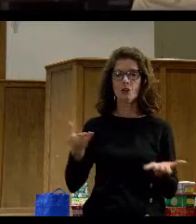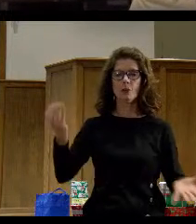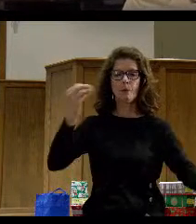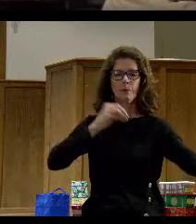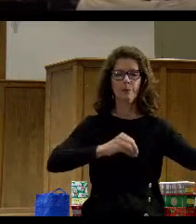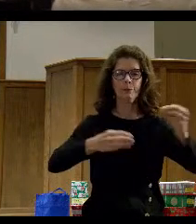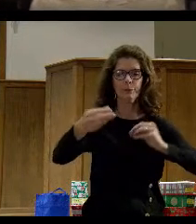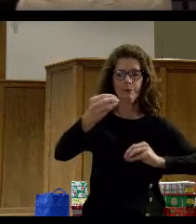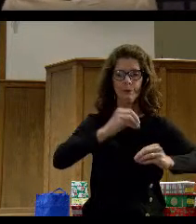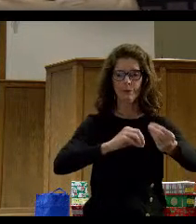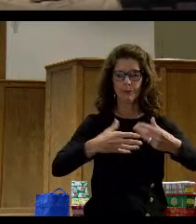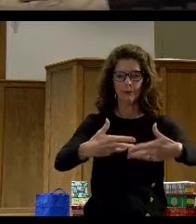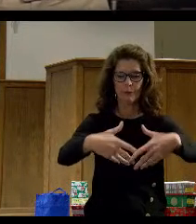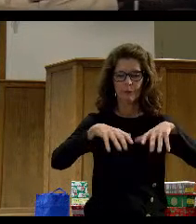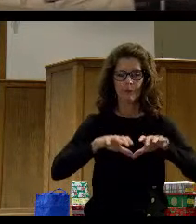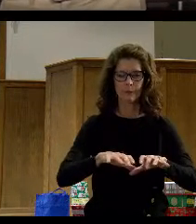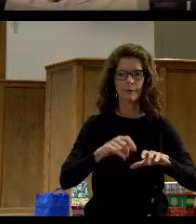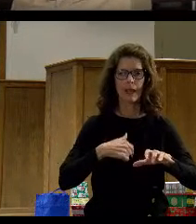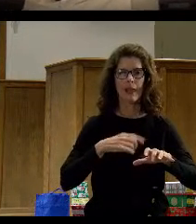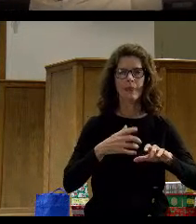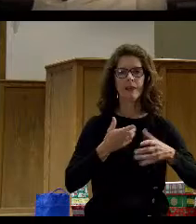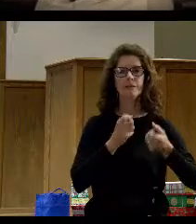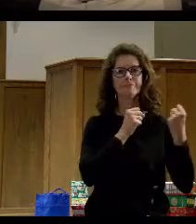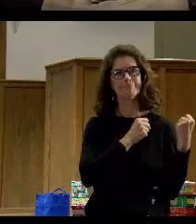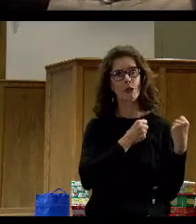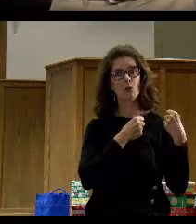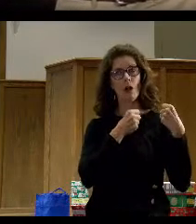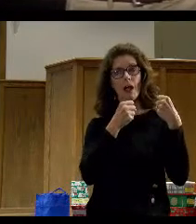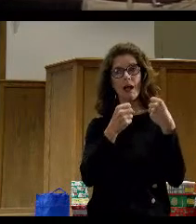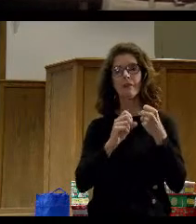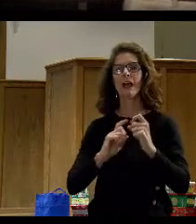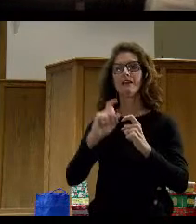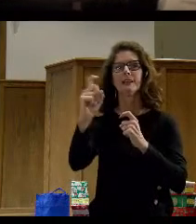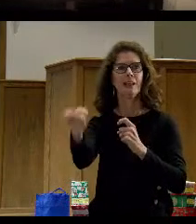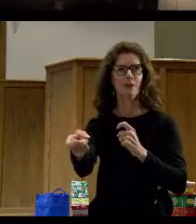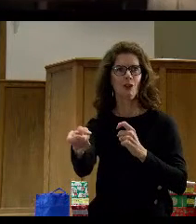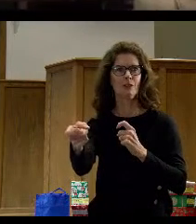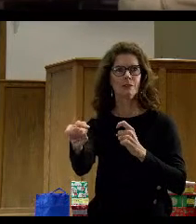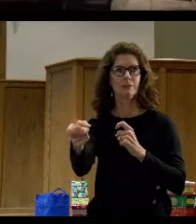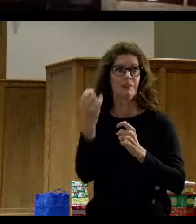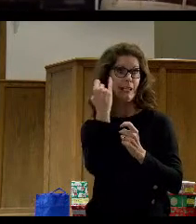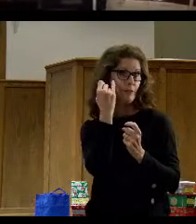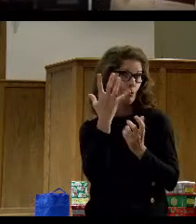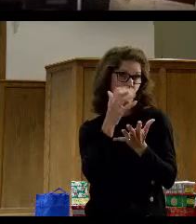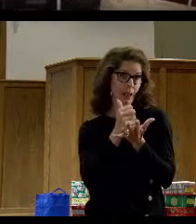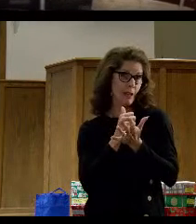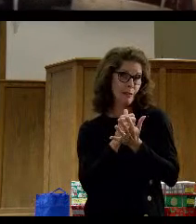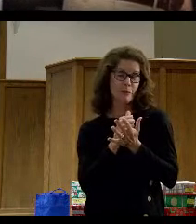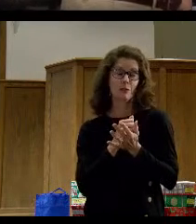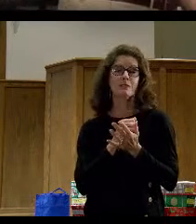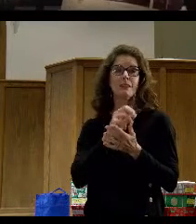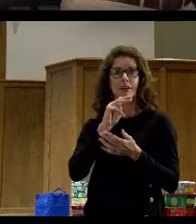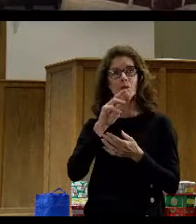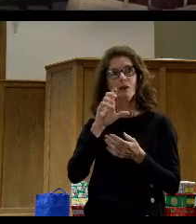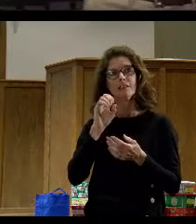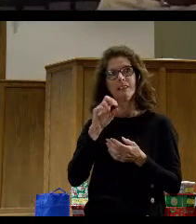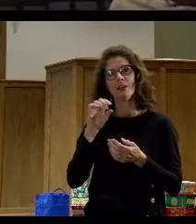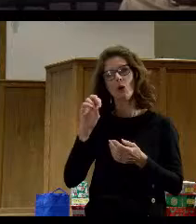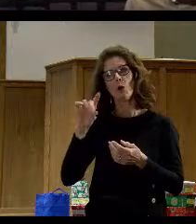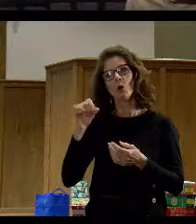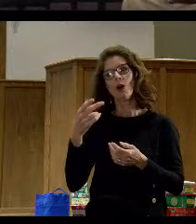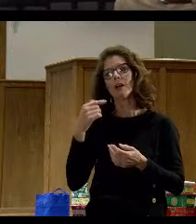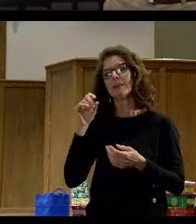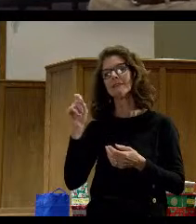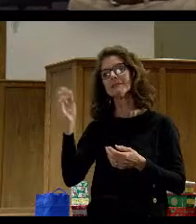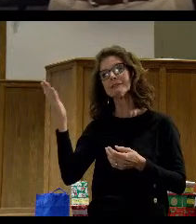those boxes on Wednesday. And so if you want to help with either or both of those things, you can go to mrcc.org/Thanksgiving and let